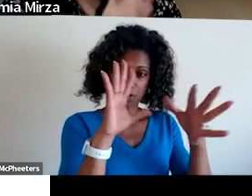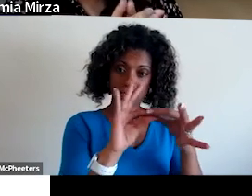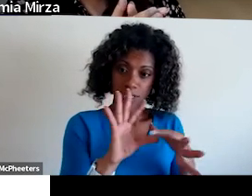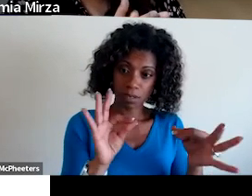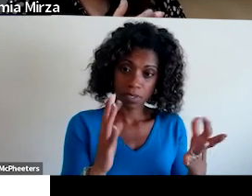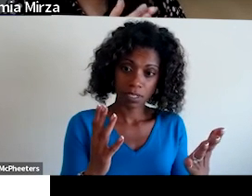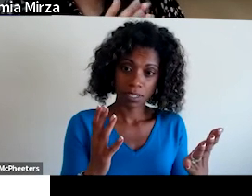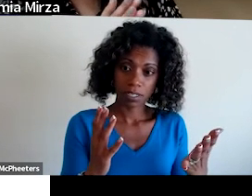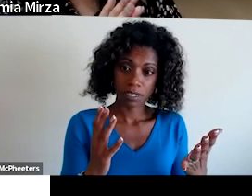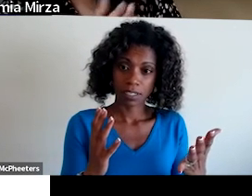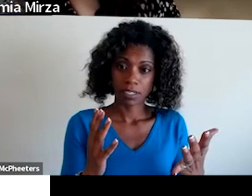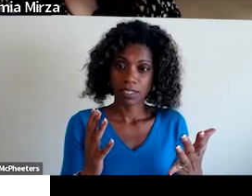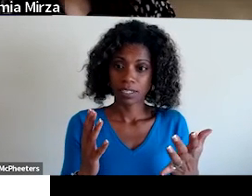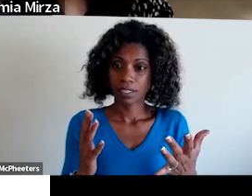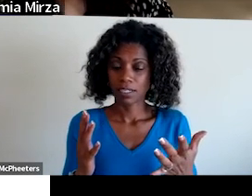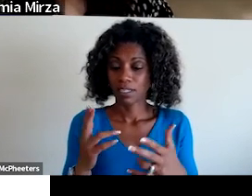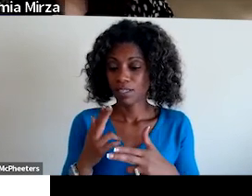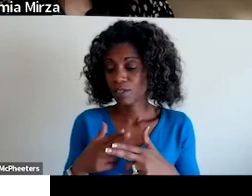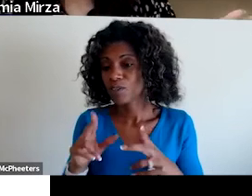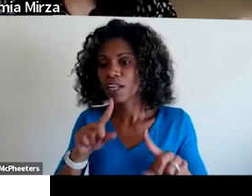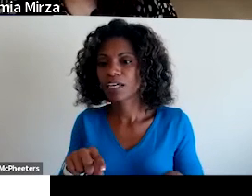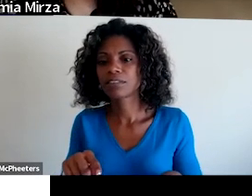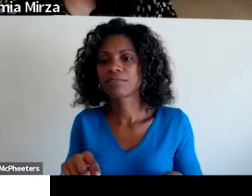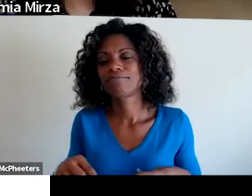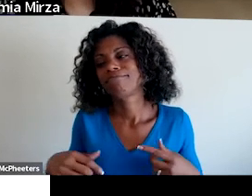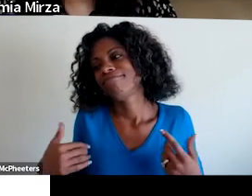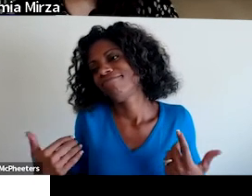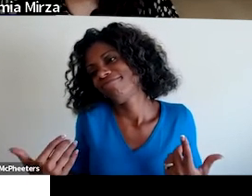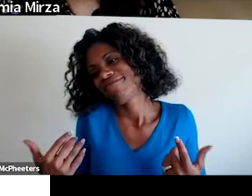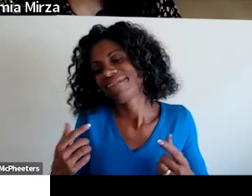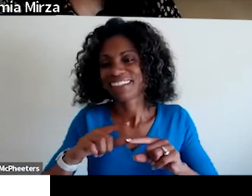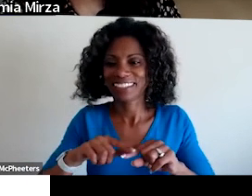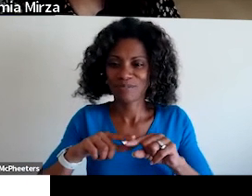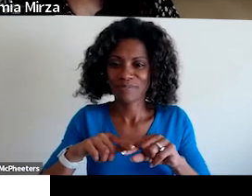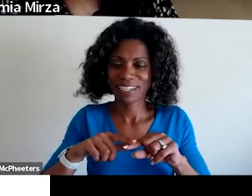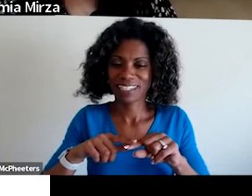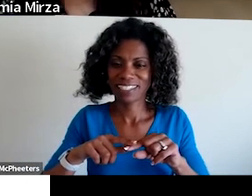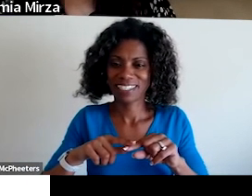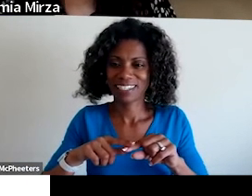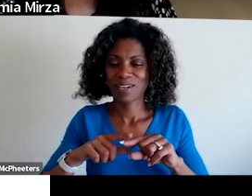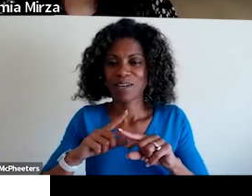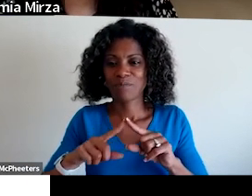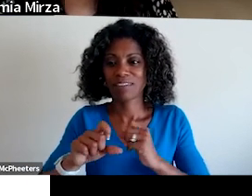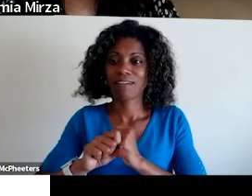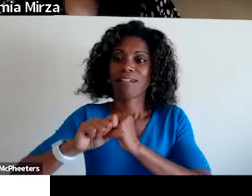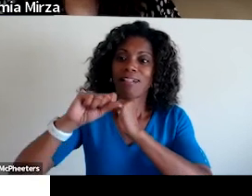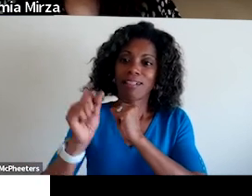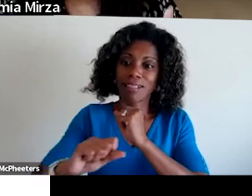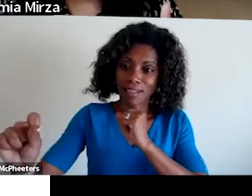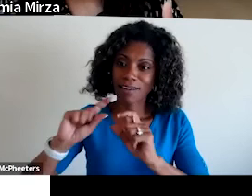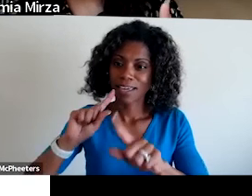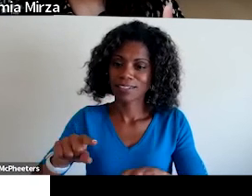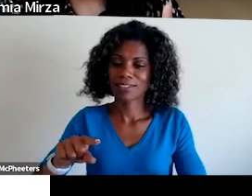The short answer is it depends. It can be all of the above. The long answer is going to be